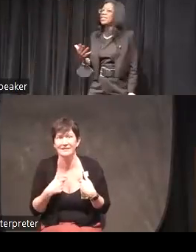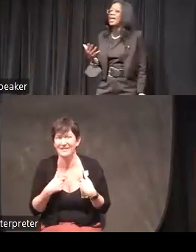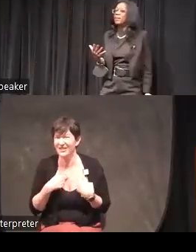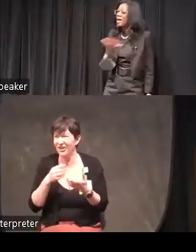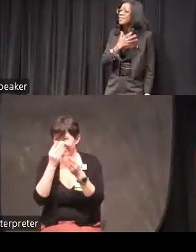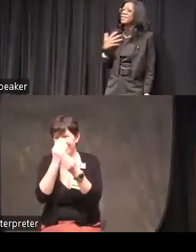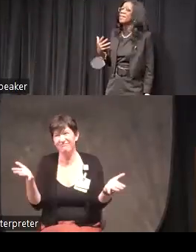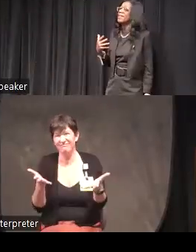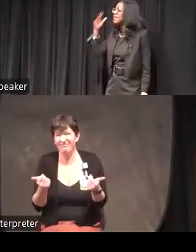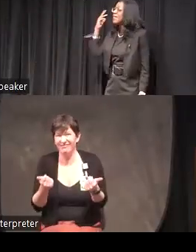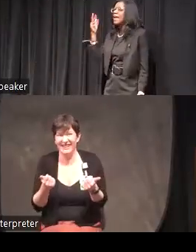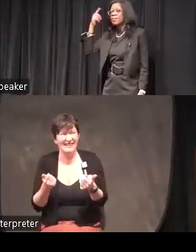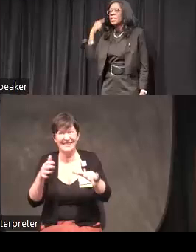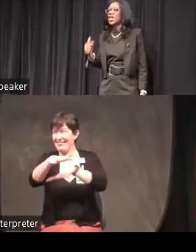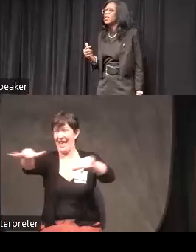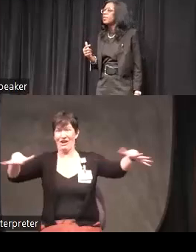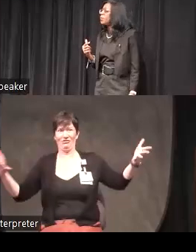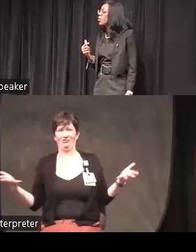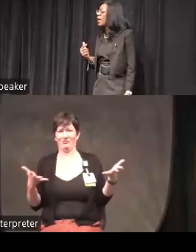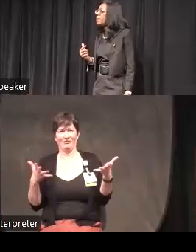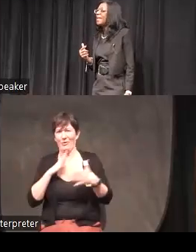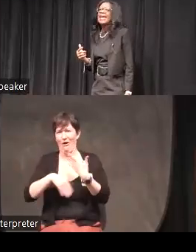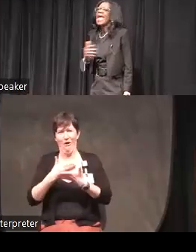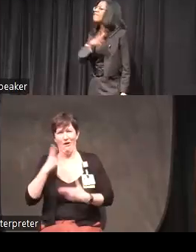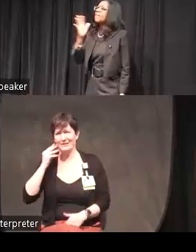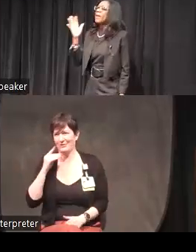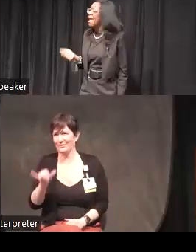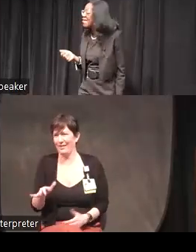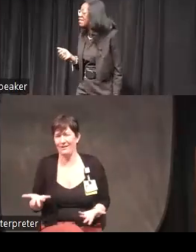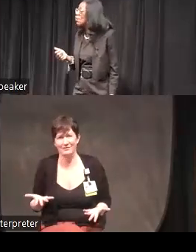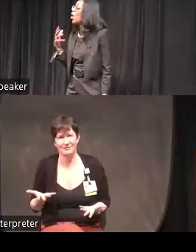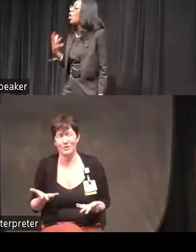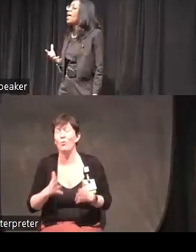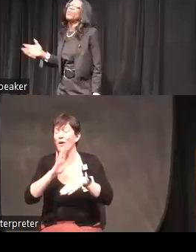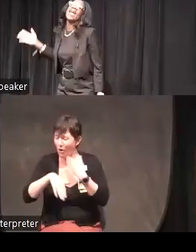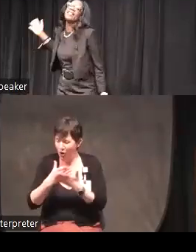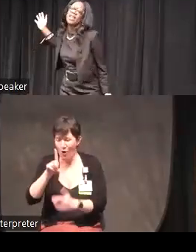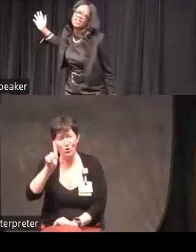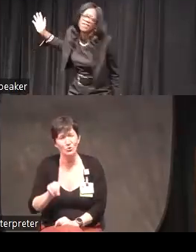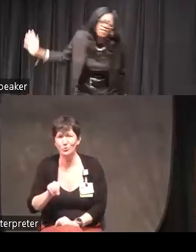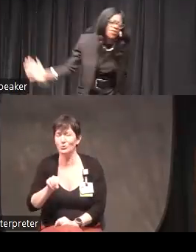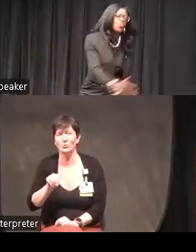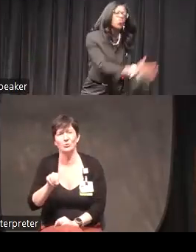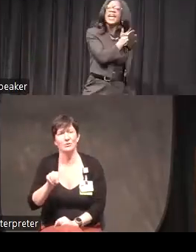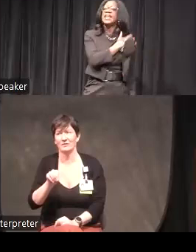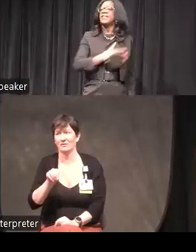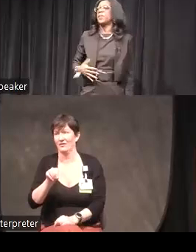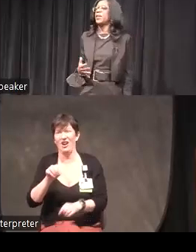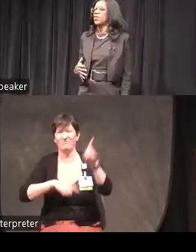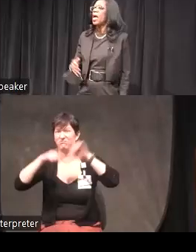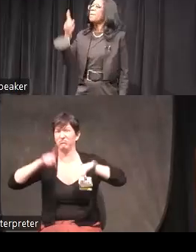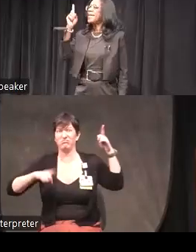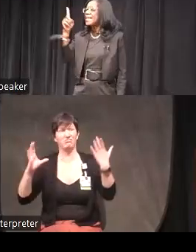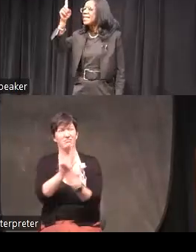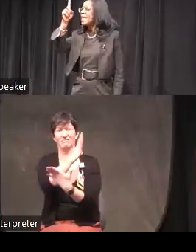acknowledge that bias is something that's in the air. I'm going to talk a little bit more about it, but everybody has it. We all have it, and we have it on a variety of